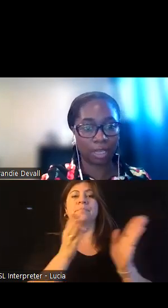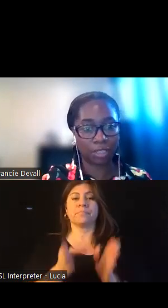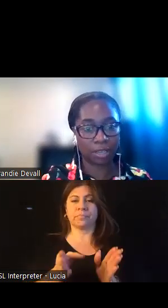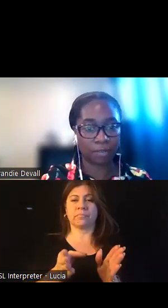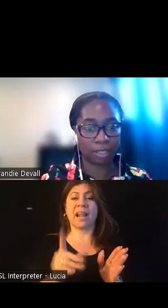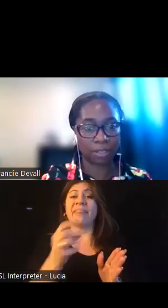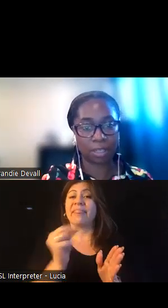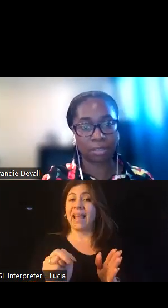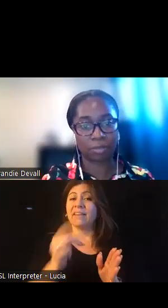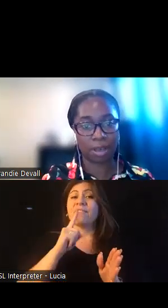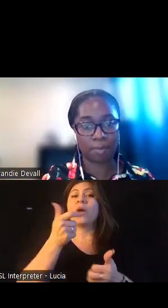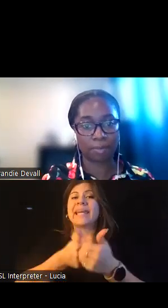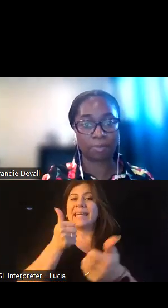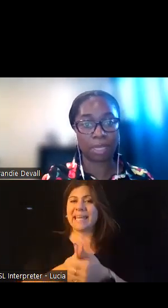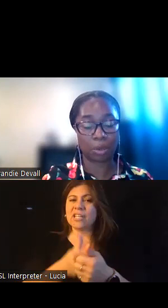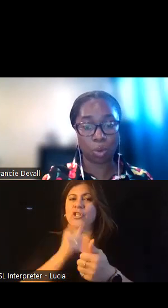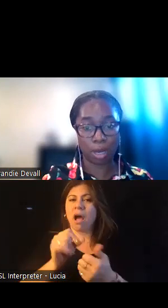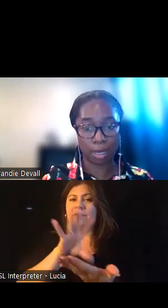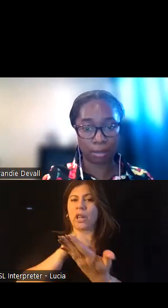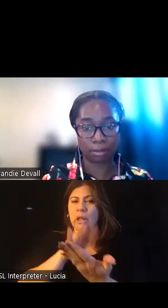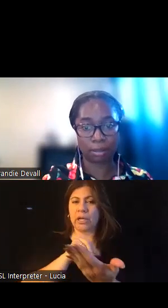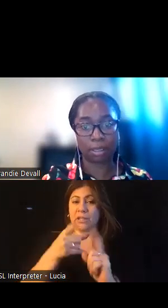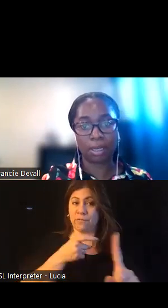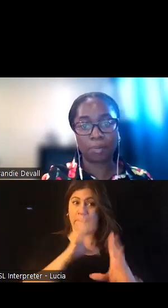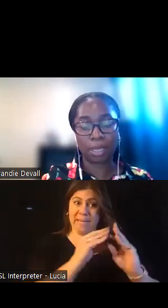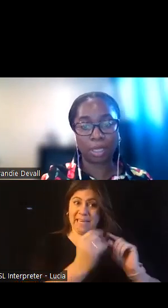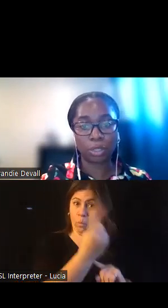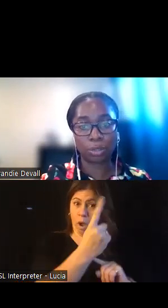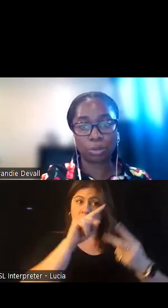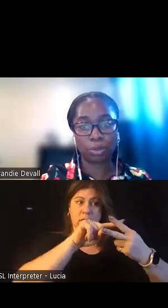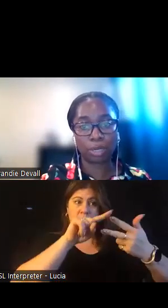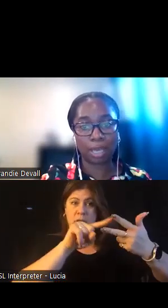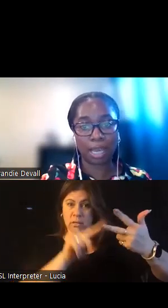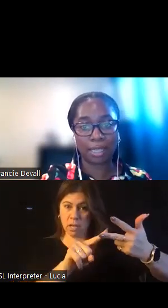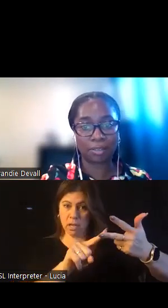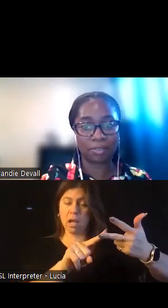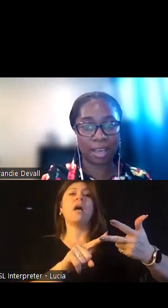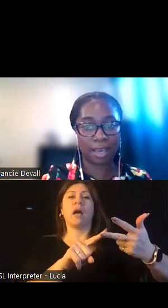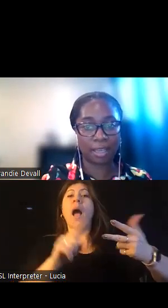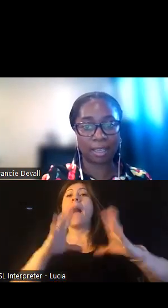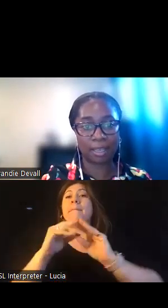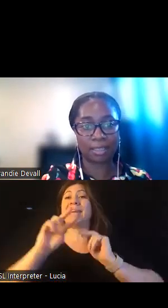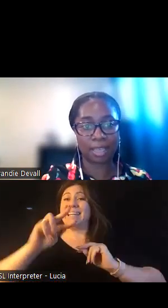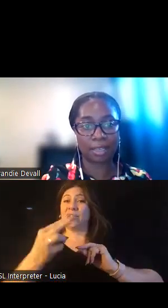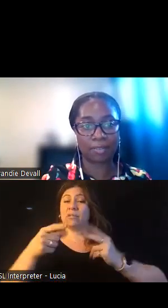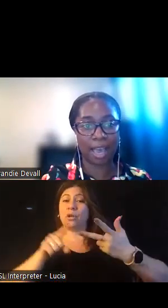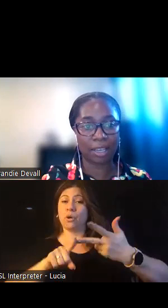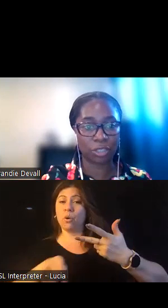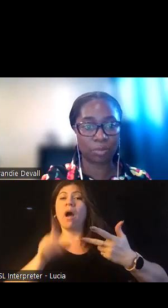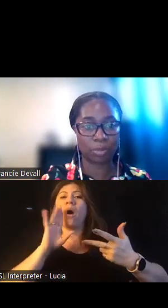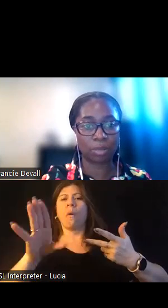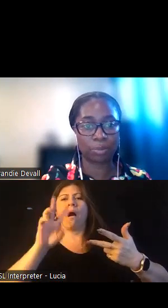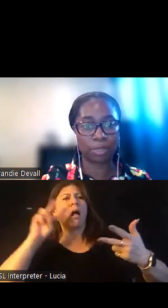Then for each of the learnings from meeting 1, meeting 2 will identify a set